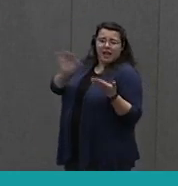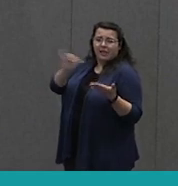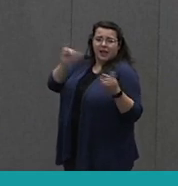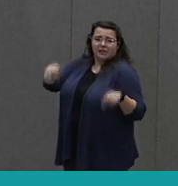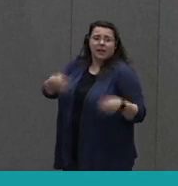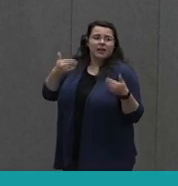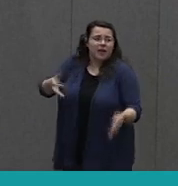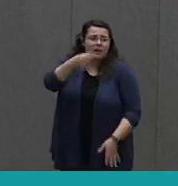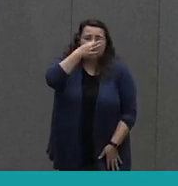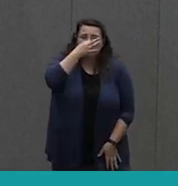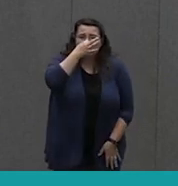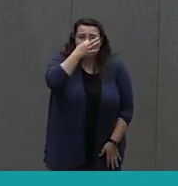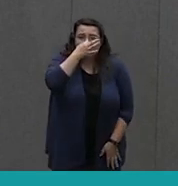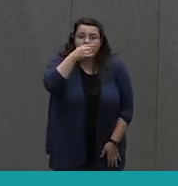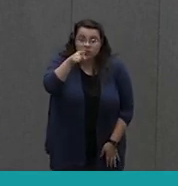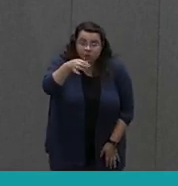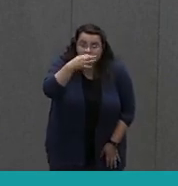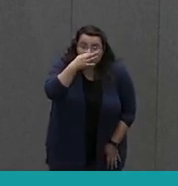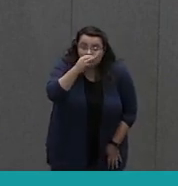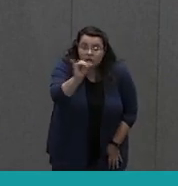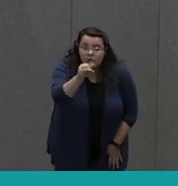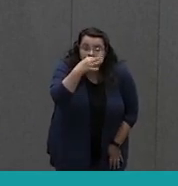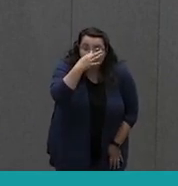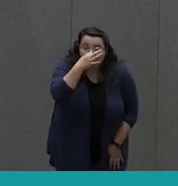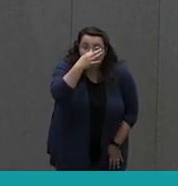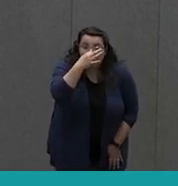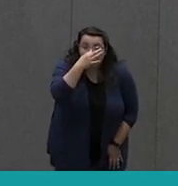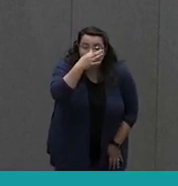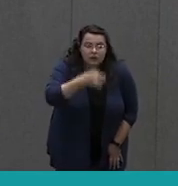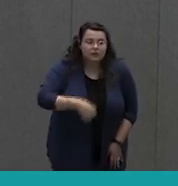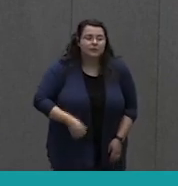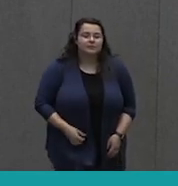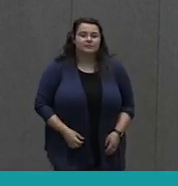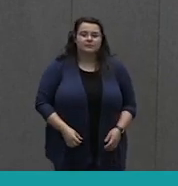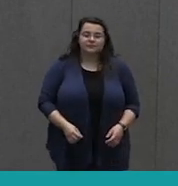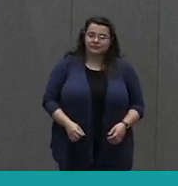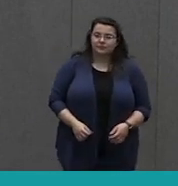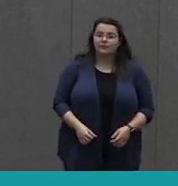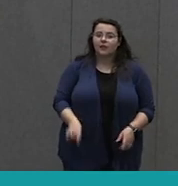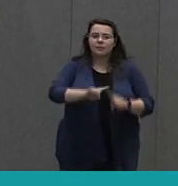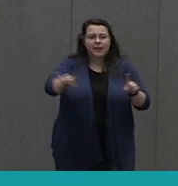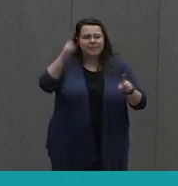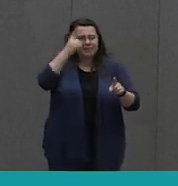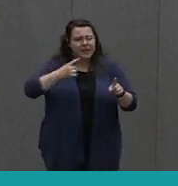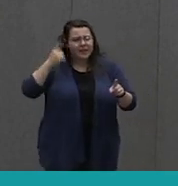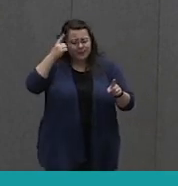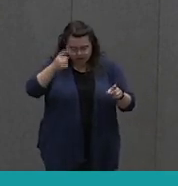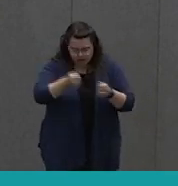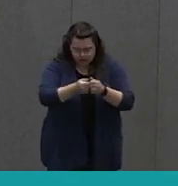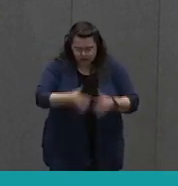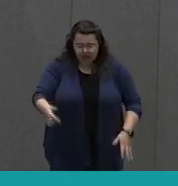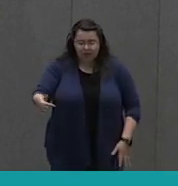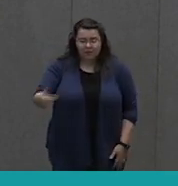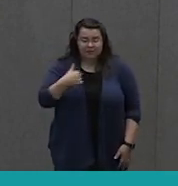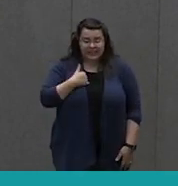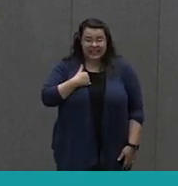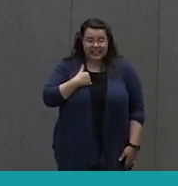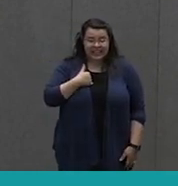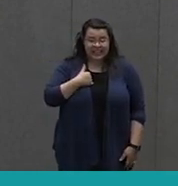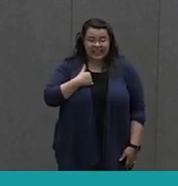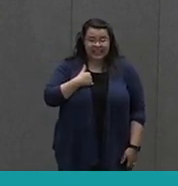for toothpaste tubes. And W for watermelon rinds. And X for